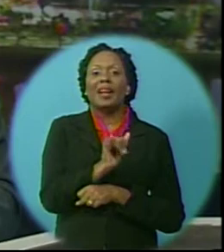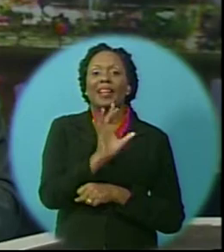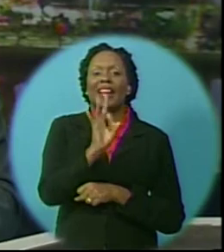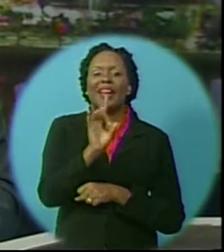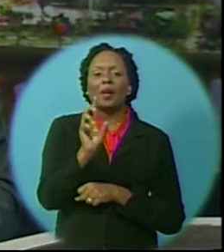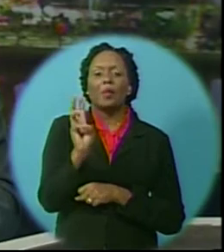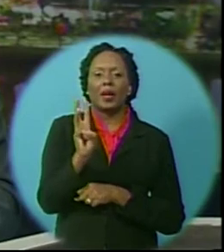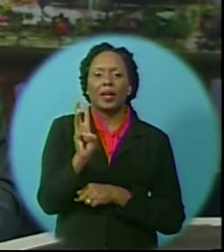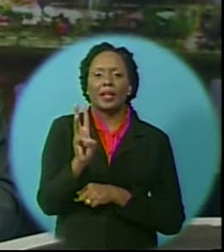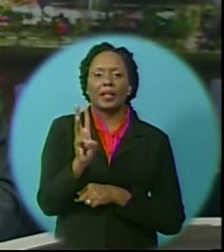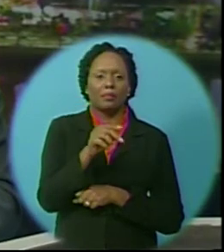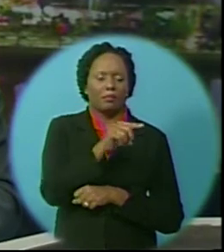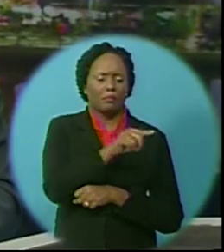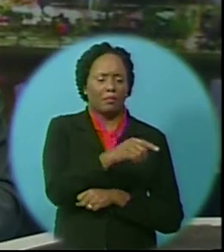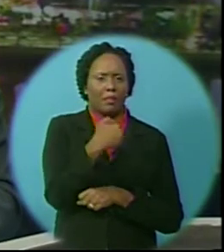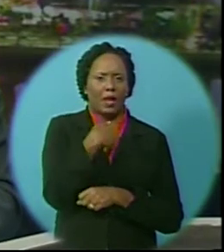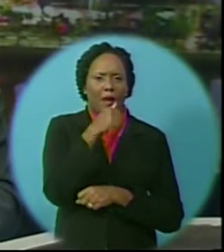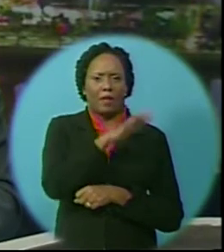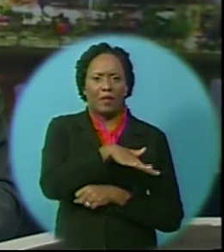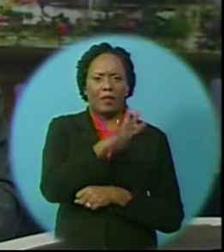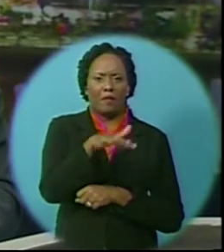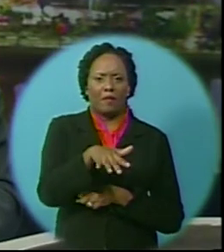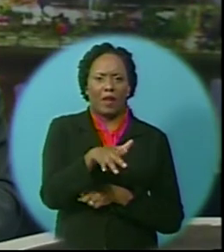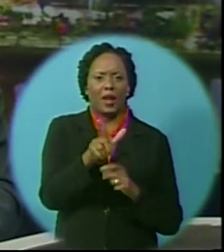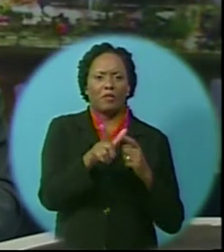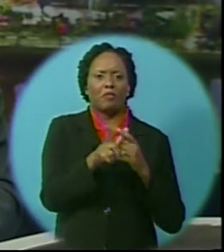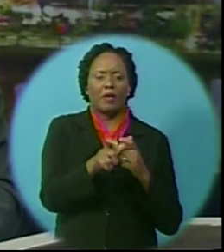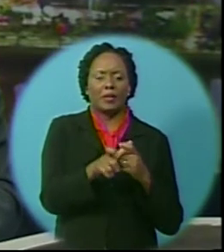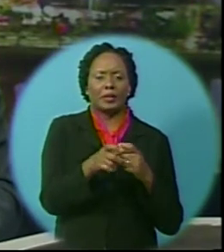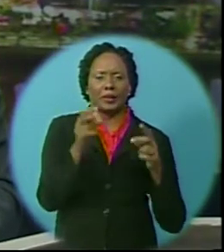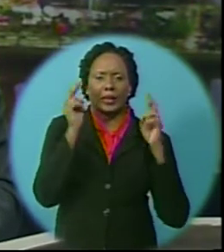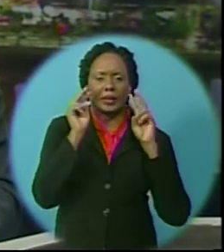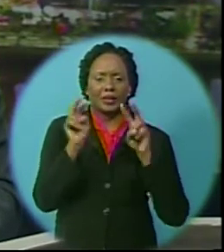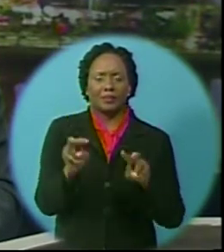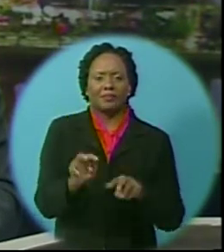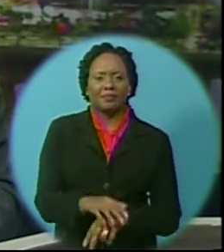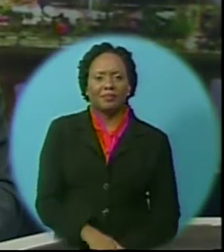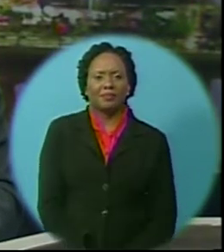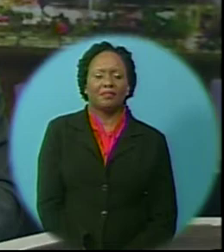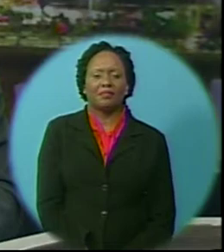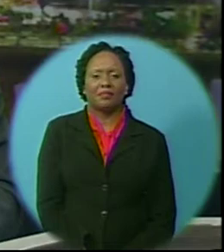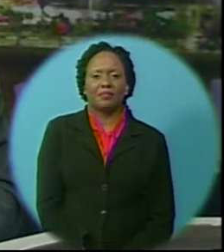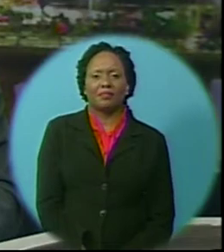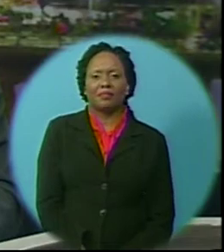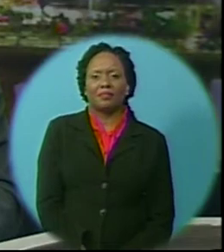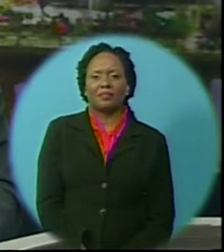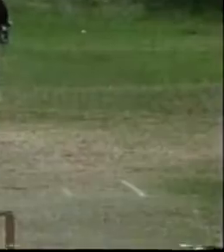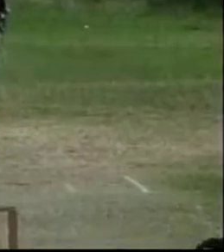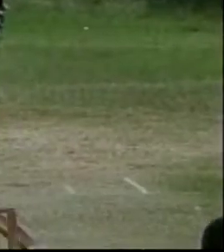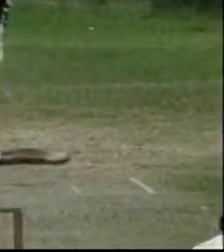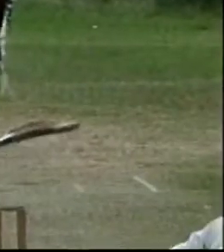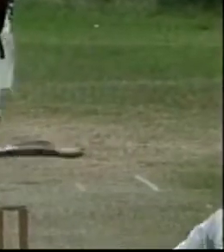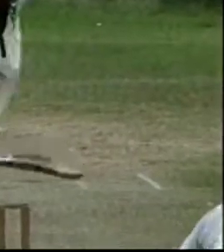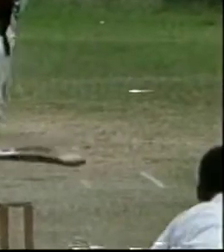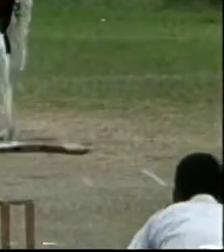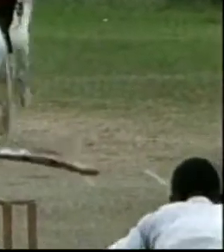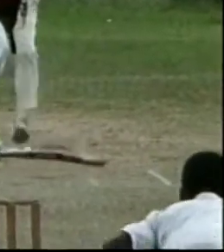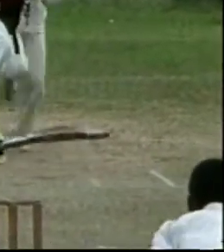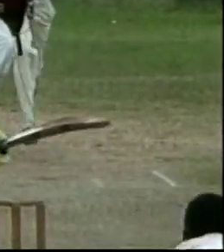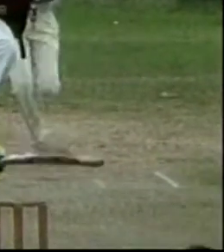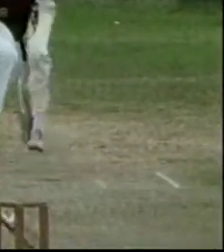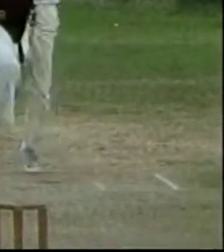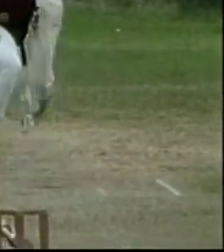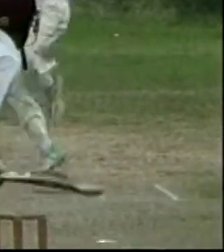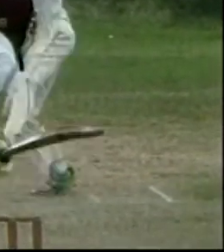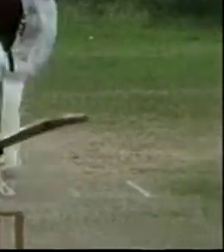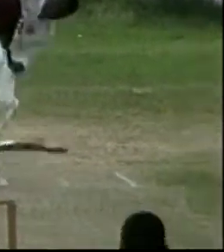restricted the visitors to just 55 runs, as CBC's Mark Seal reports. With only 28 runs on the board